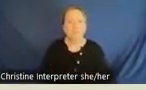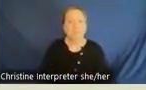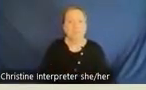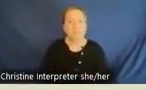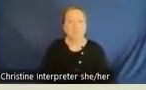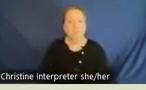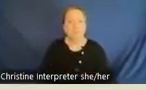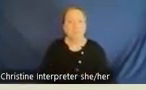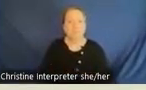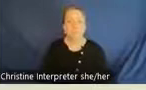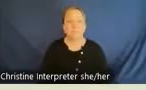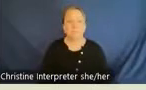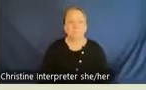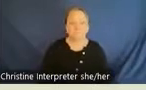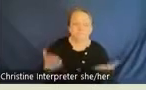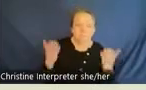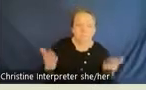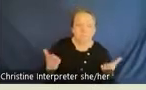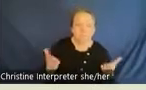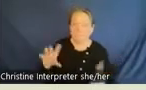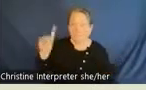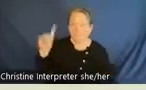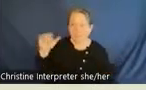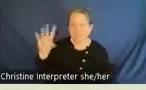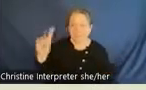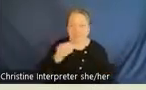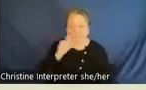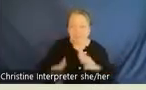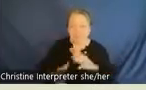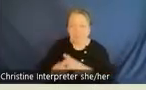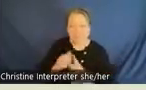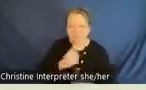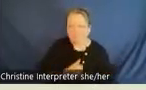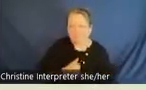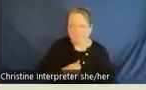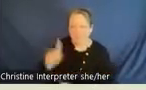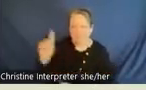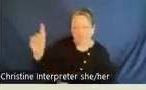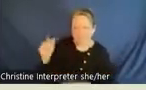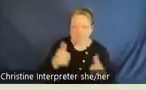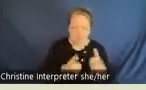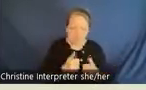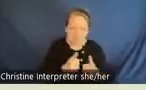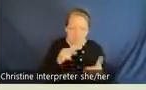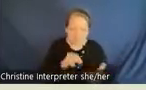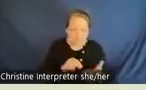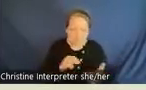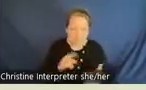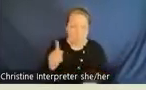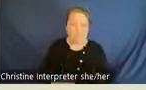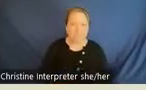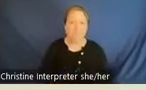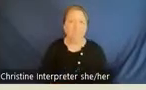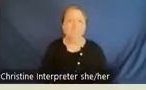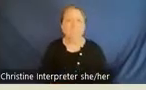And I'm not sure what's happening with David. He's still not here. Give me just one moment. Let me check in.